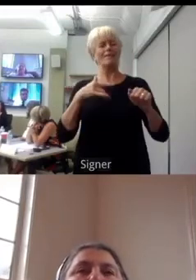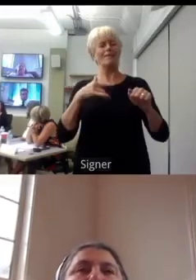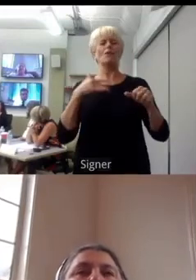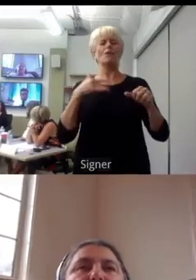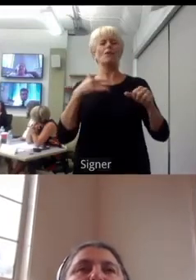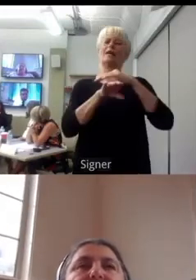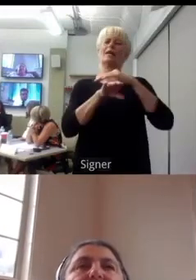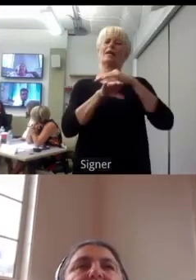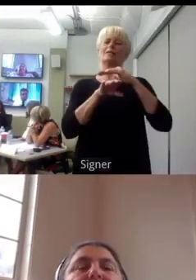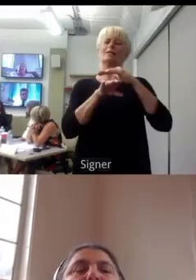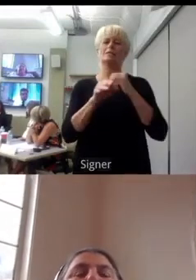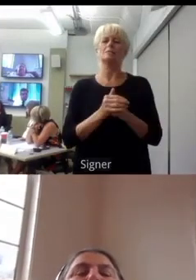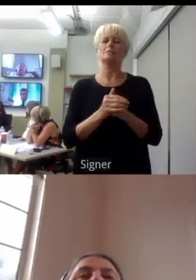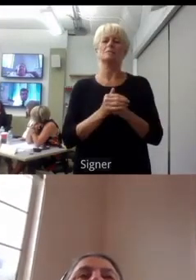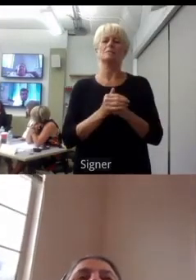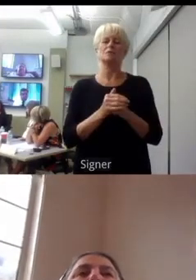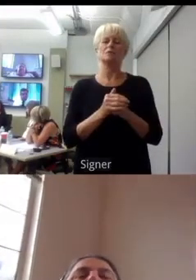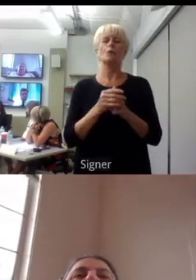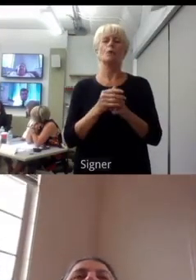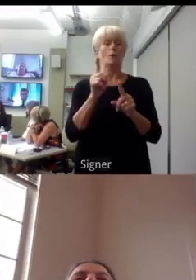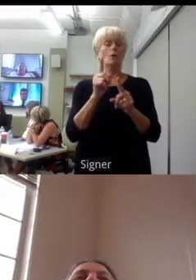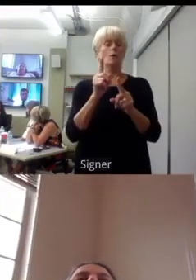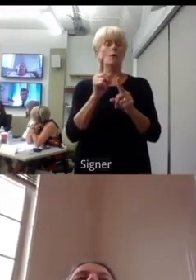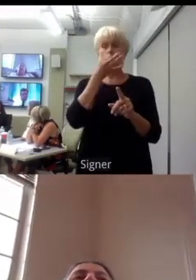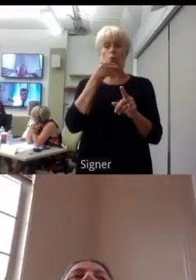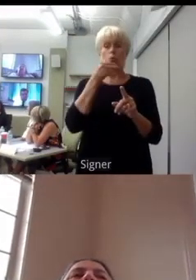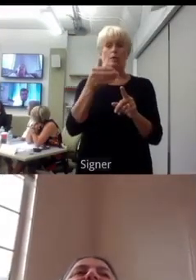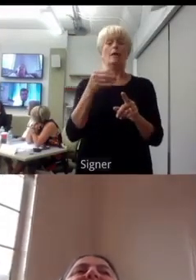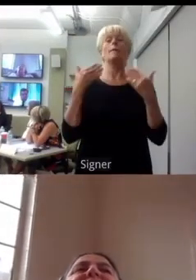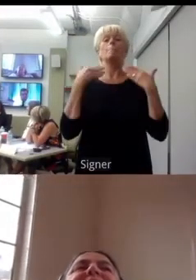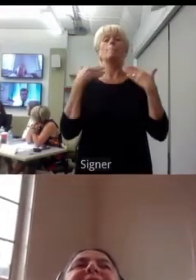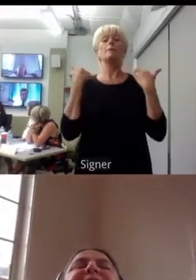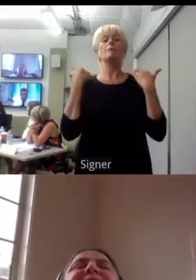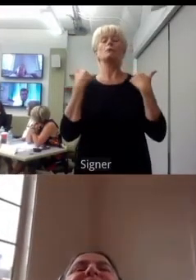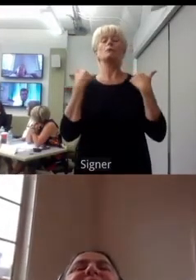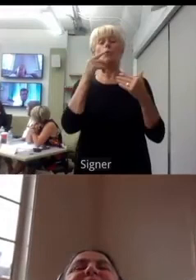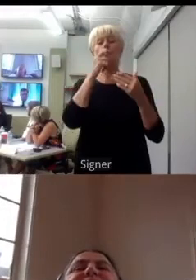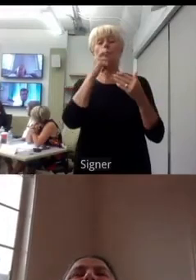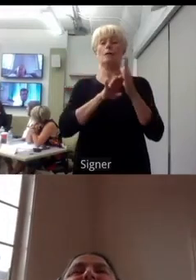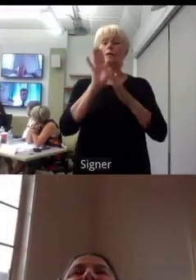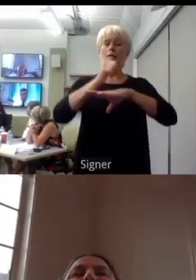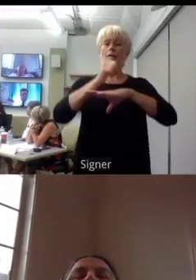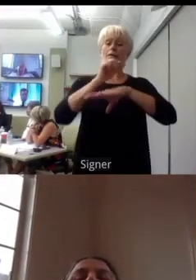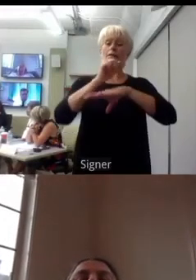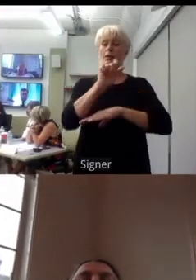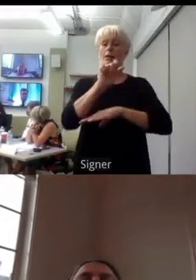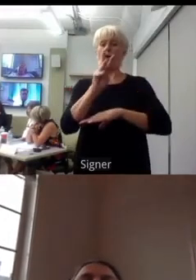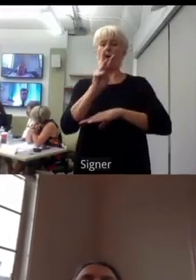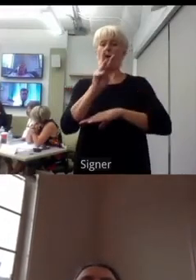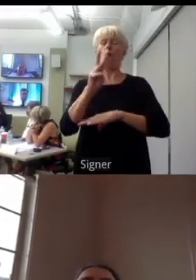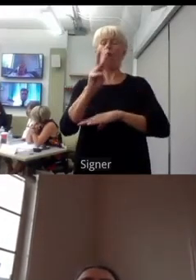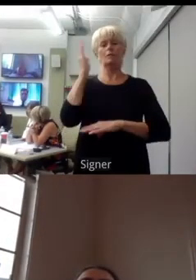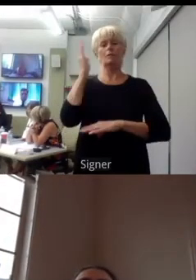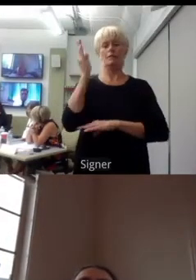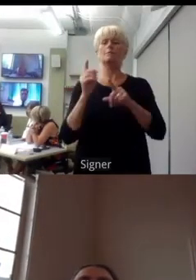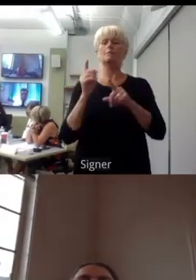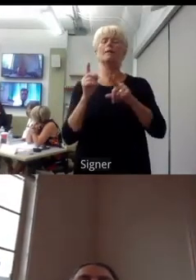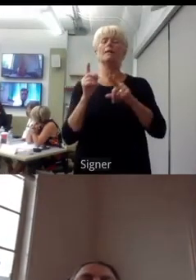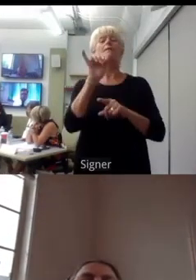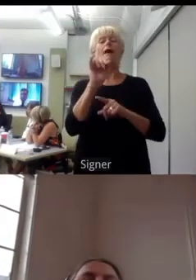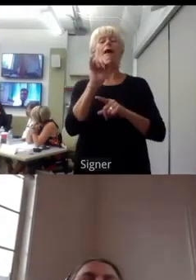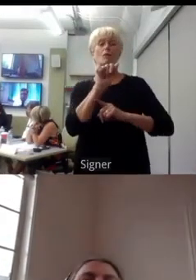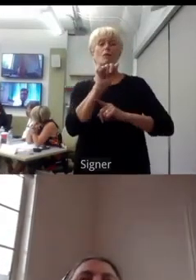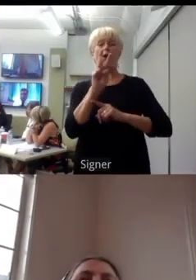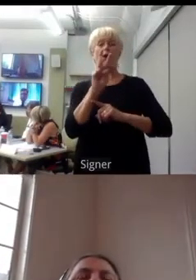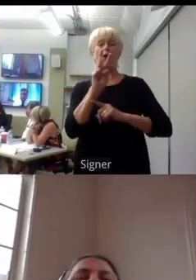minister who led the creation of that law. But first, under that law, one of its many strong